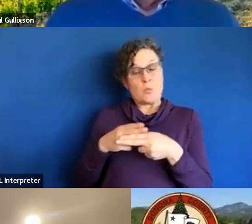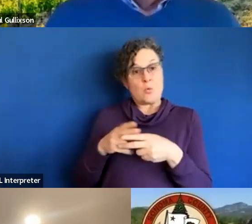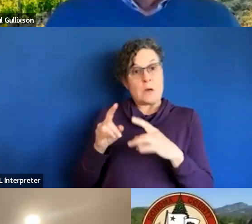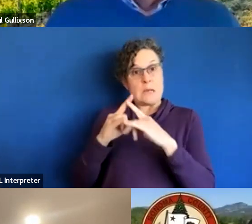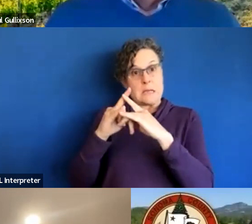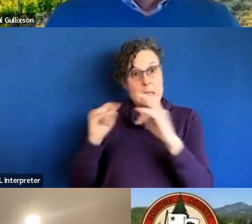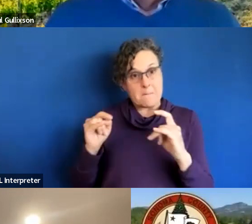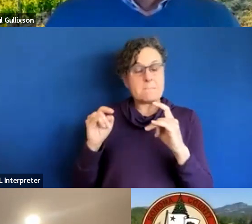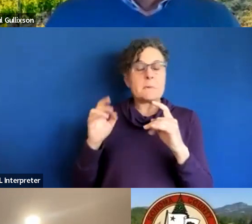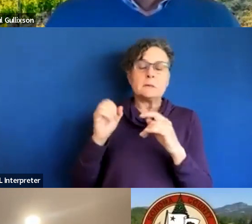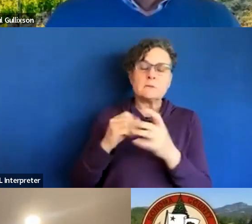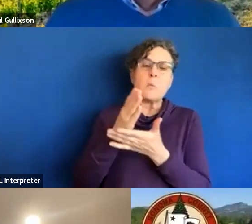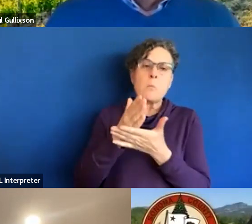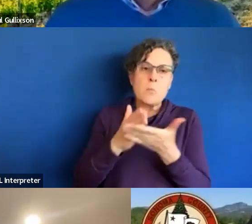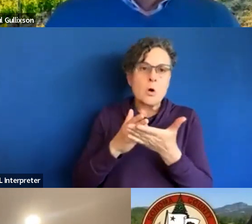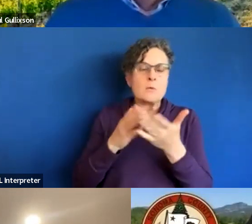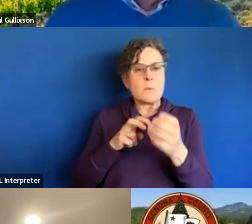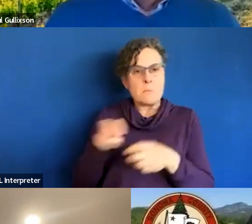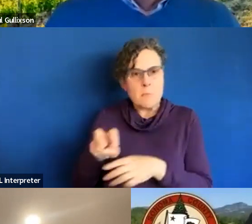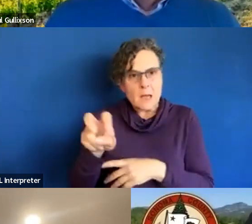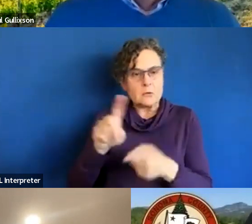discussion and continued discussions with them.